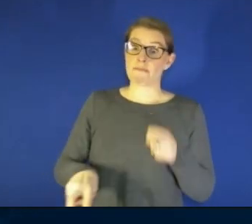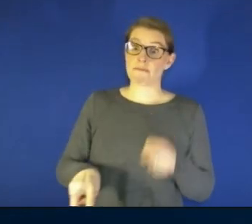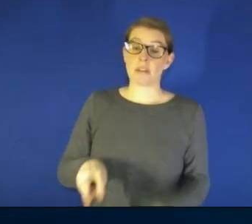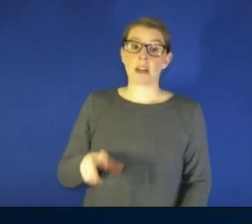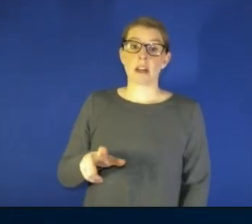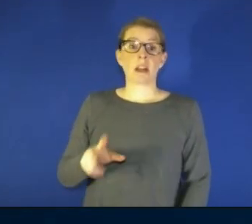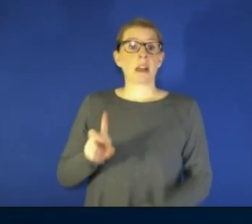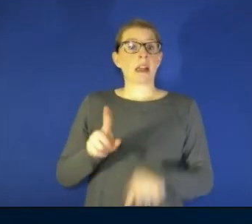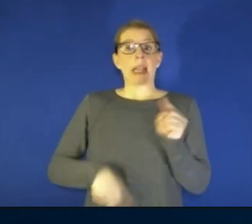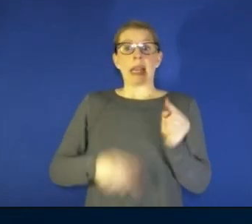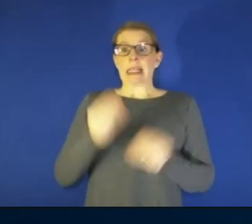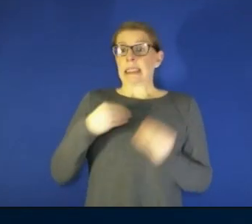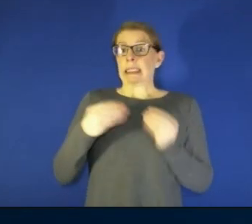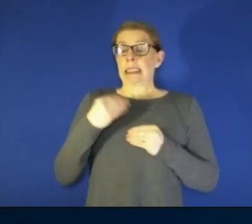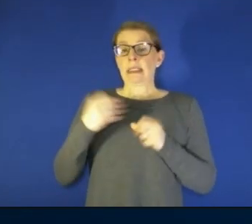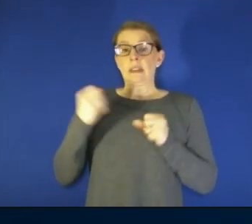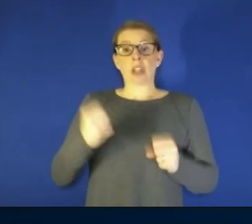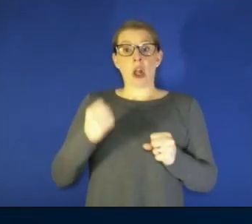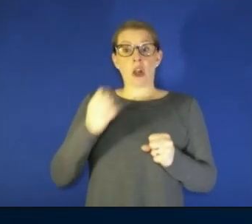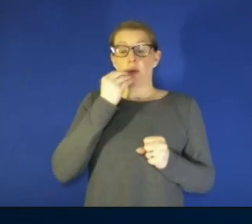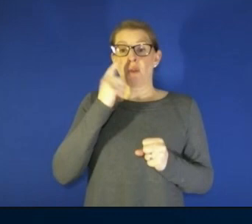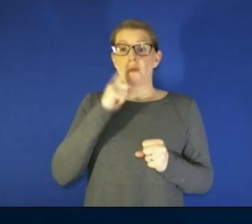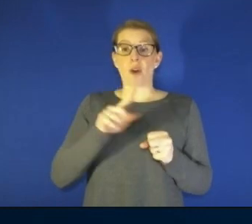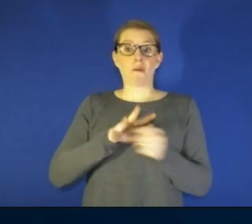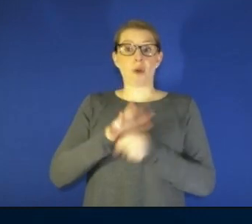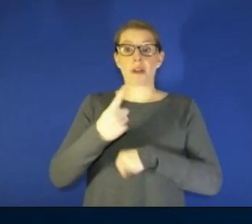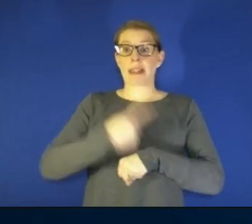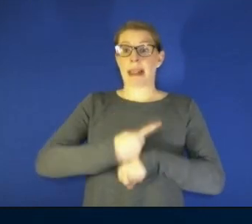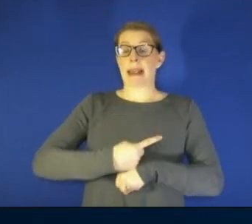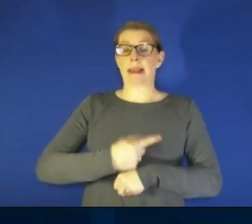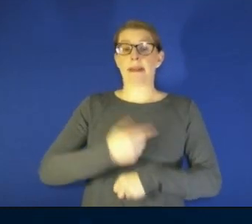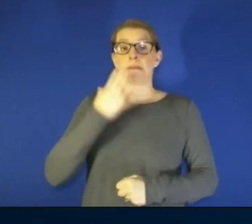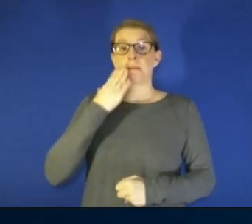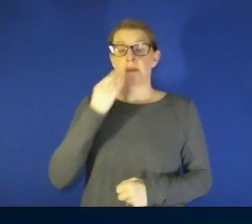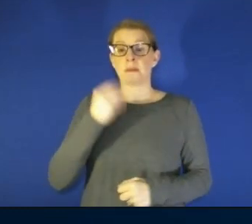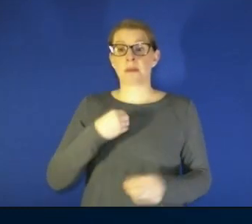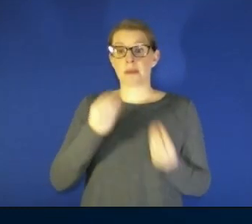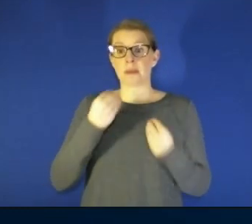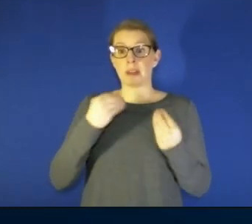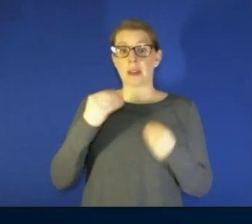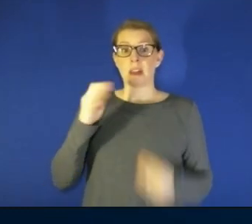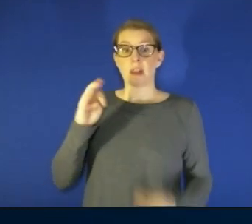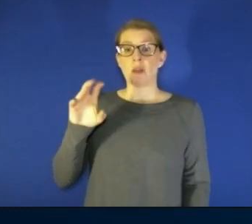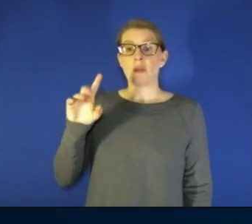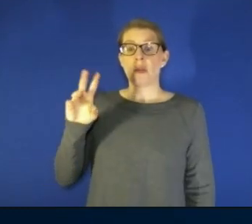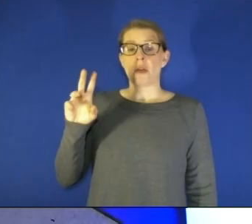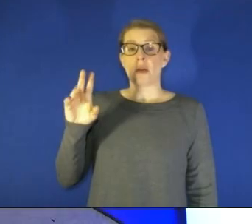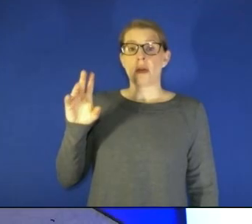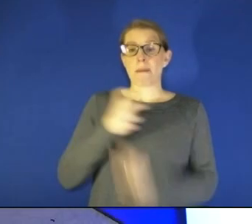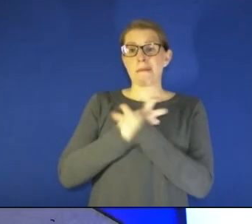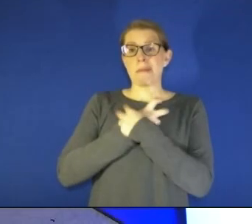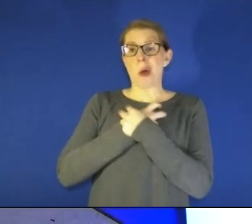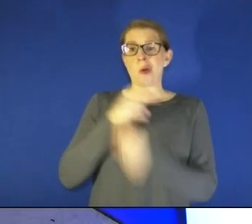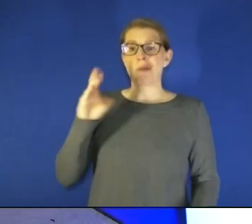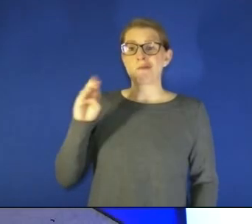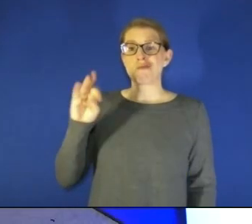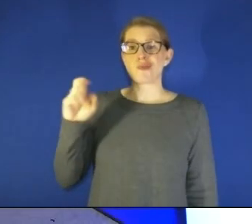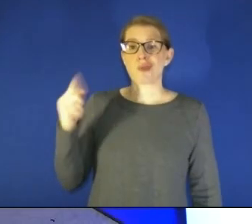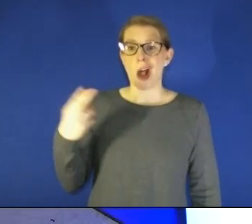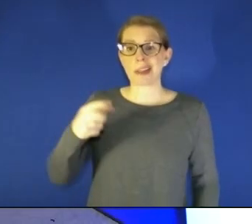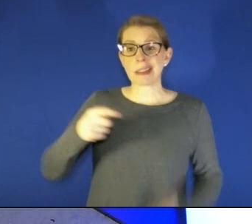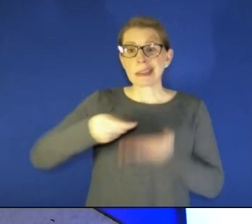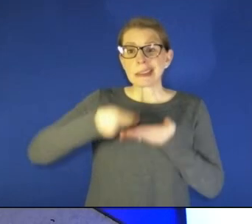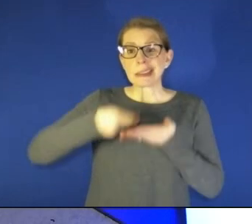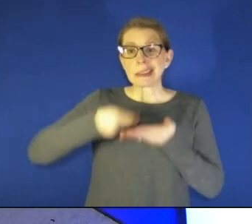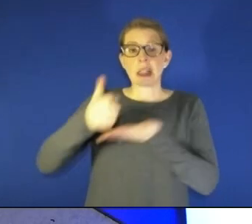going a couple of days or even a full day without eating. I know I was eating bone broth and things like that. It was helping a little bit, but